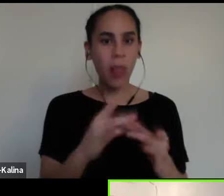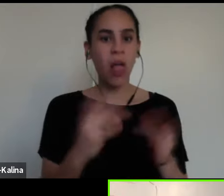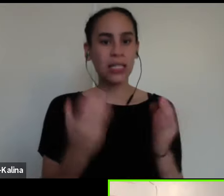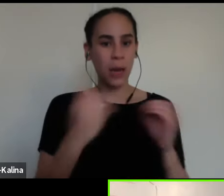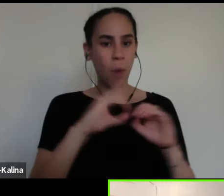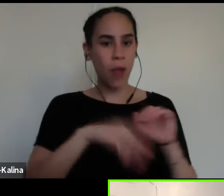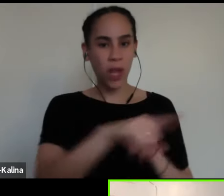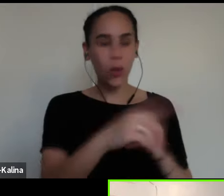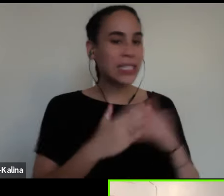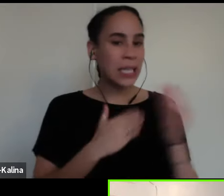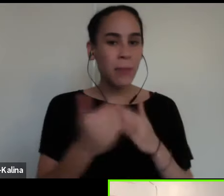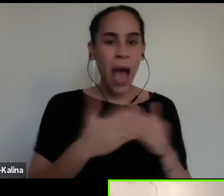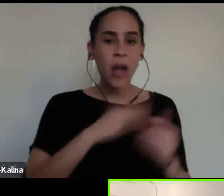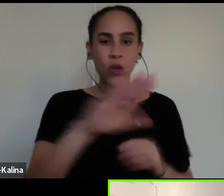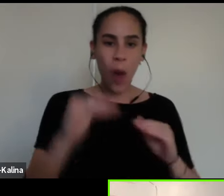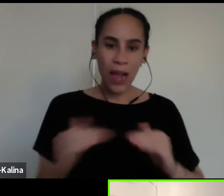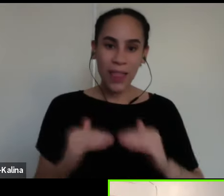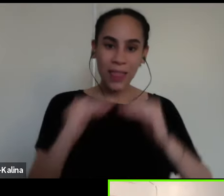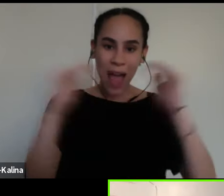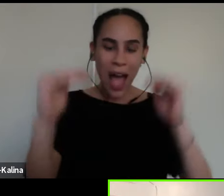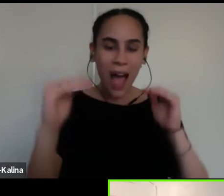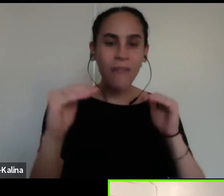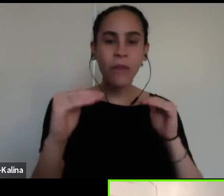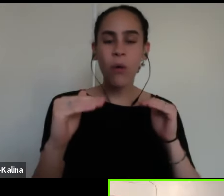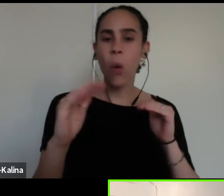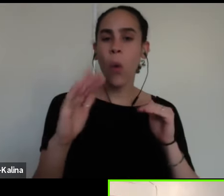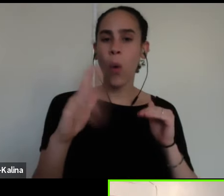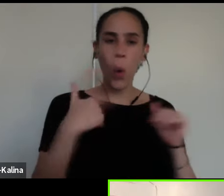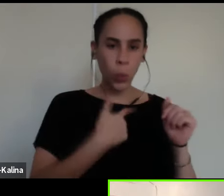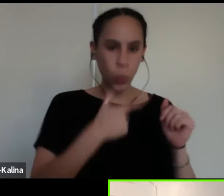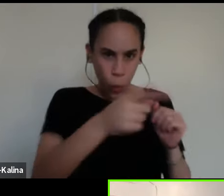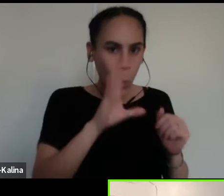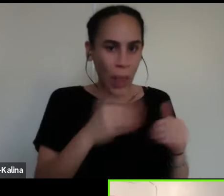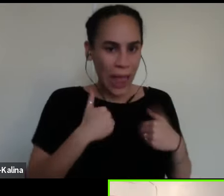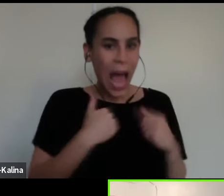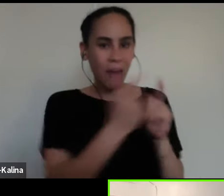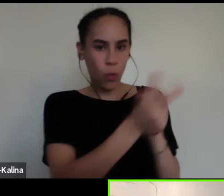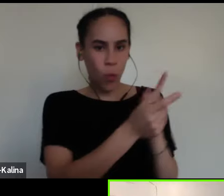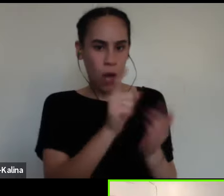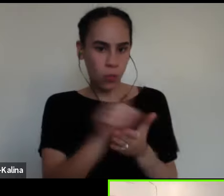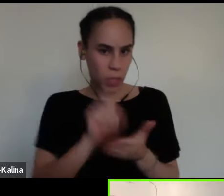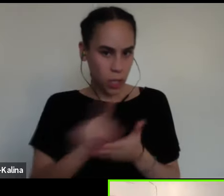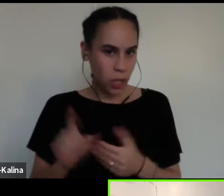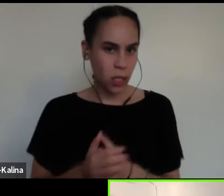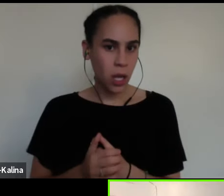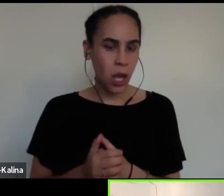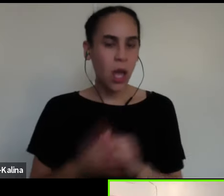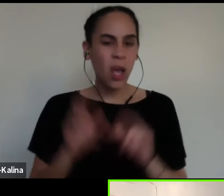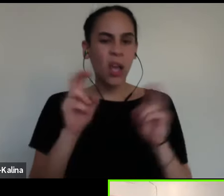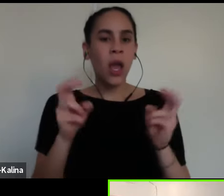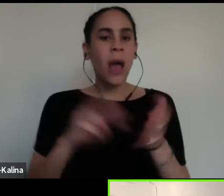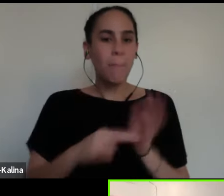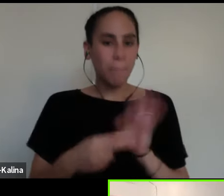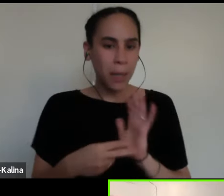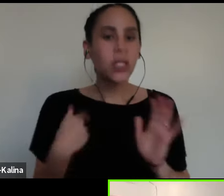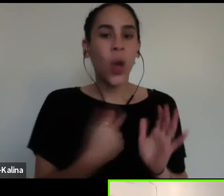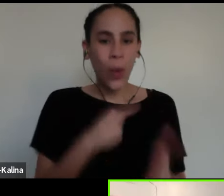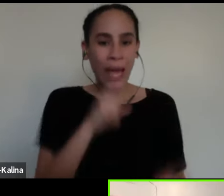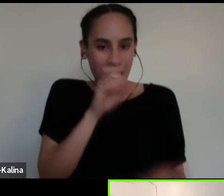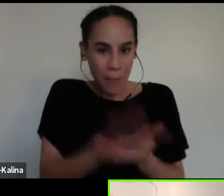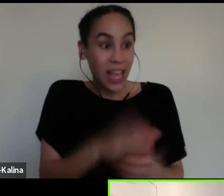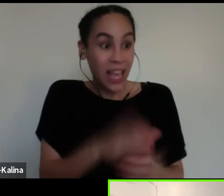you say it. When we say those things, what we're saying is like, we believe in our bones that you,